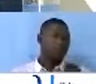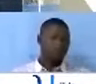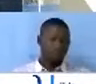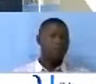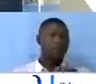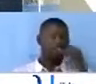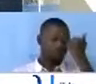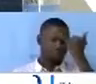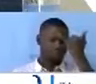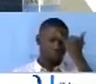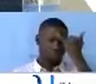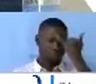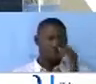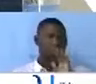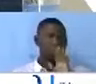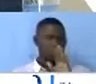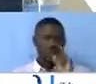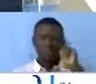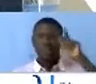day.